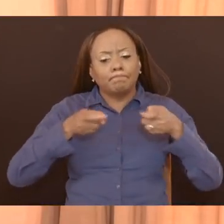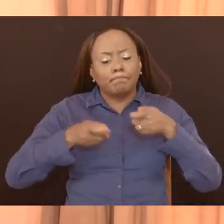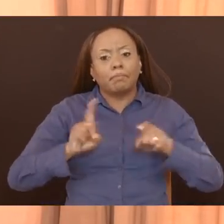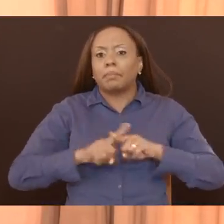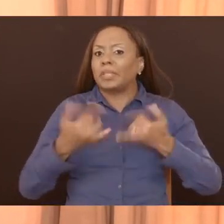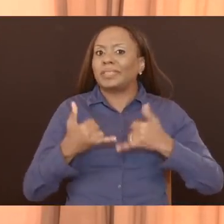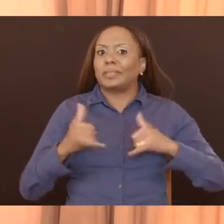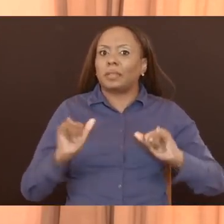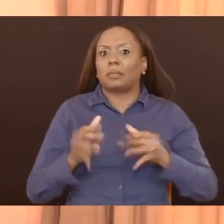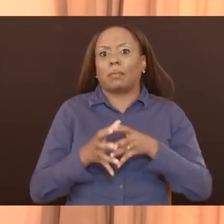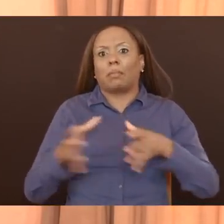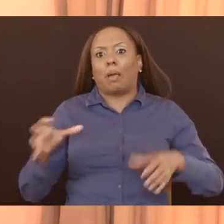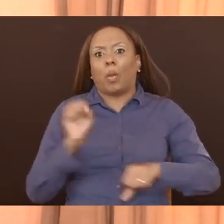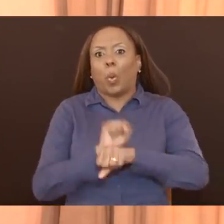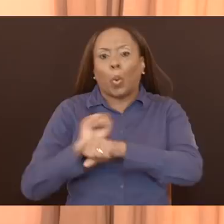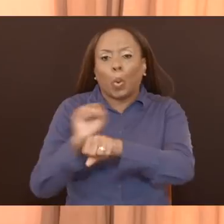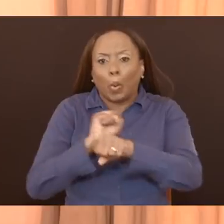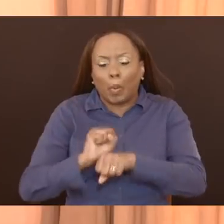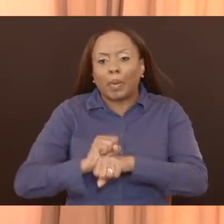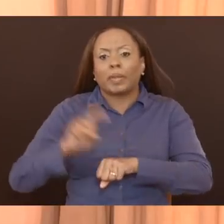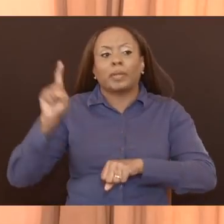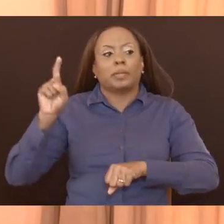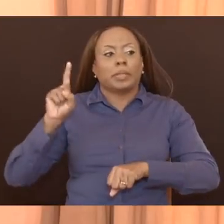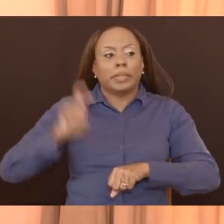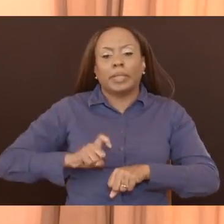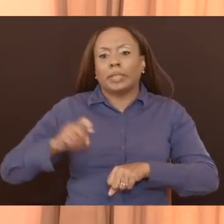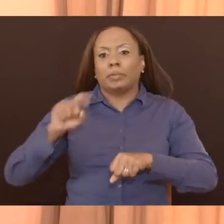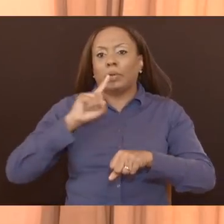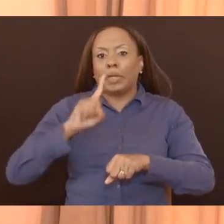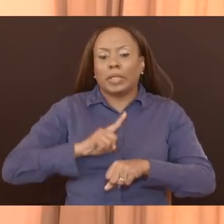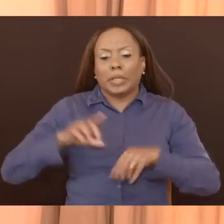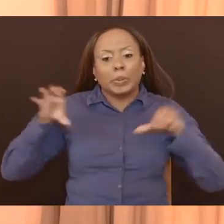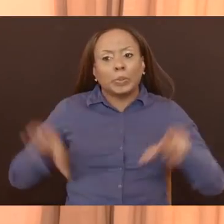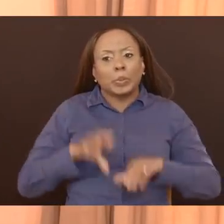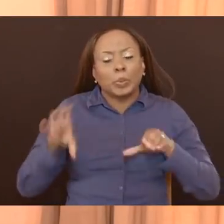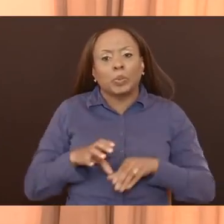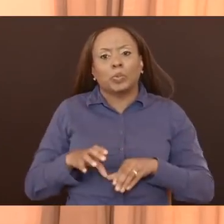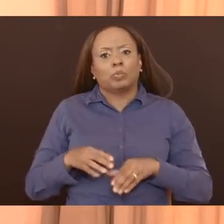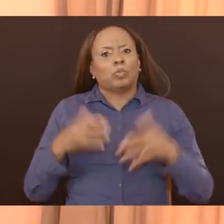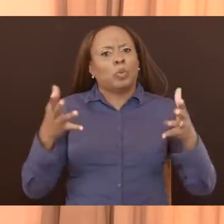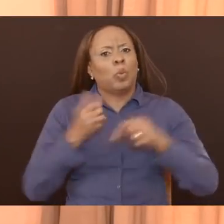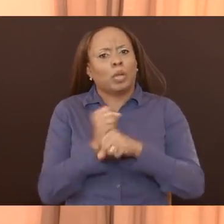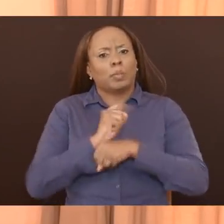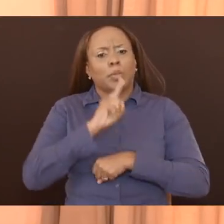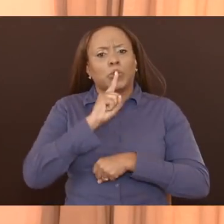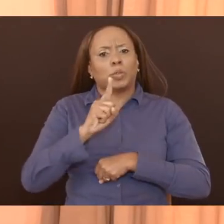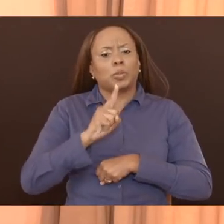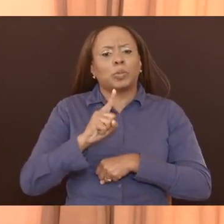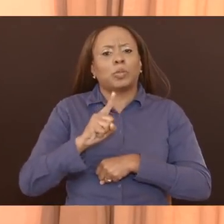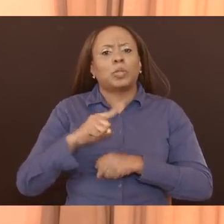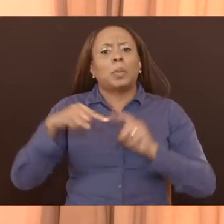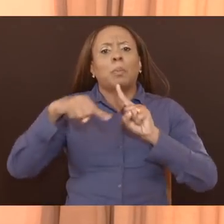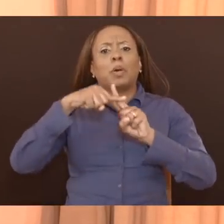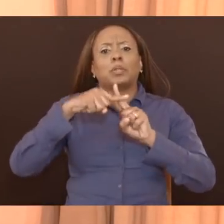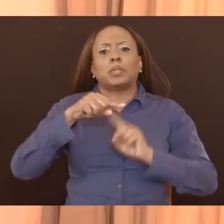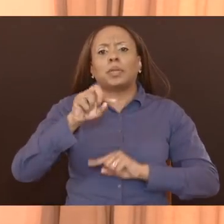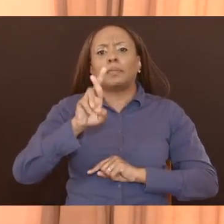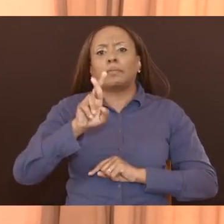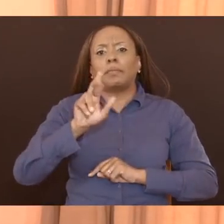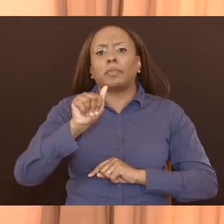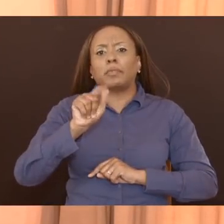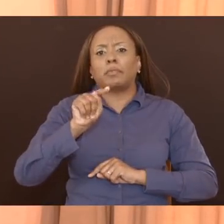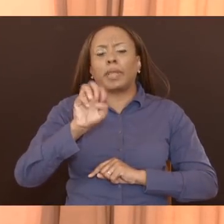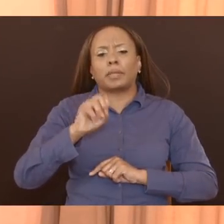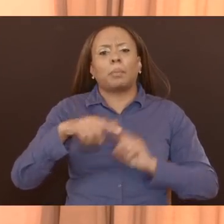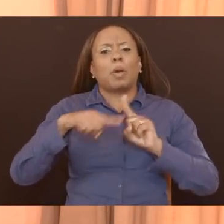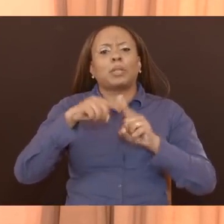ourselves, get the numbers down, get the positivity rate down and the cumulative incident rate down. And that is exactly, I